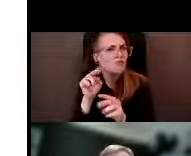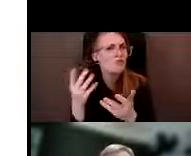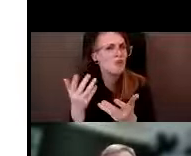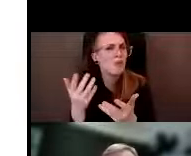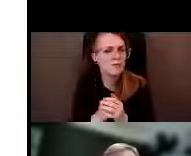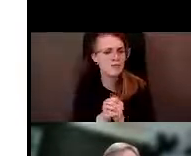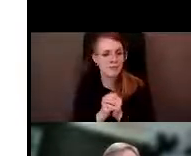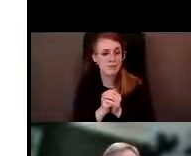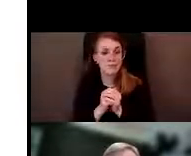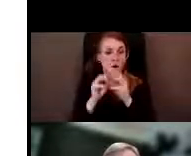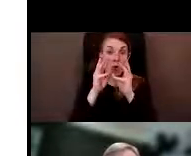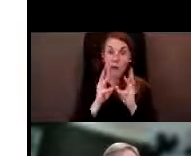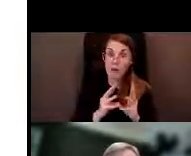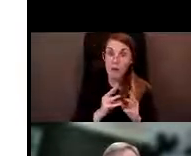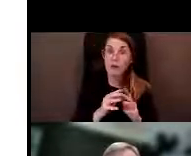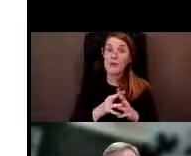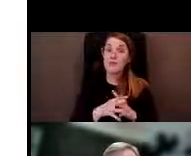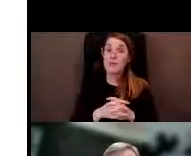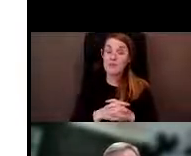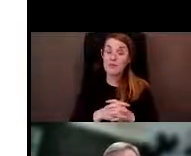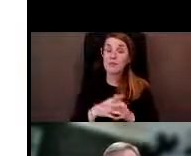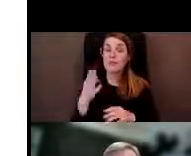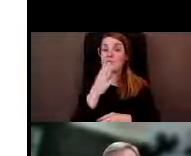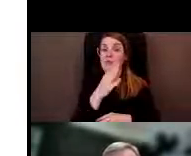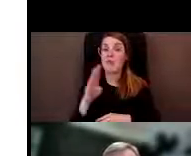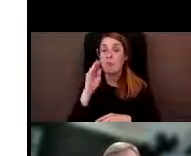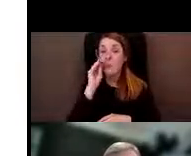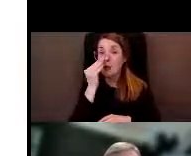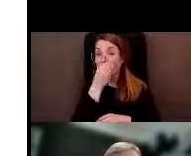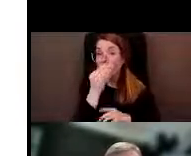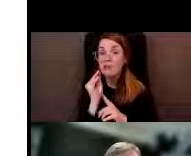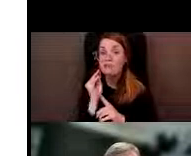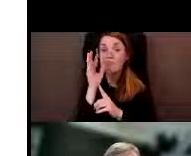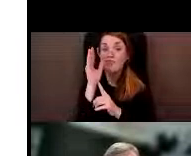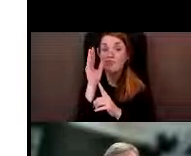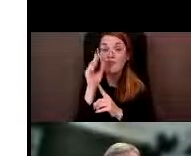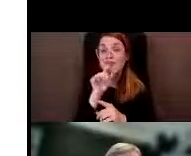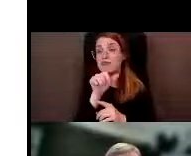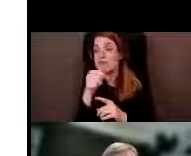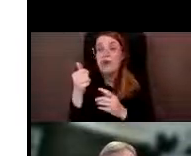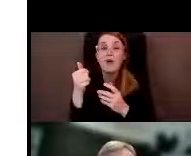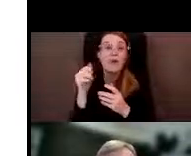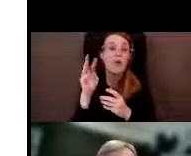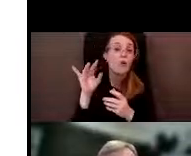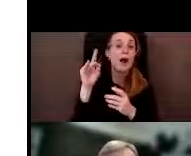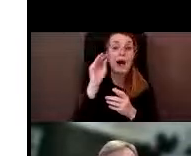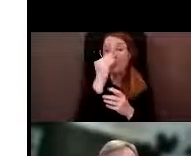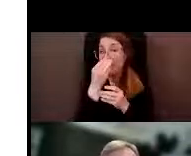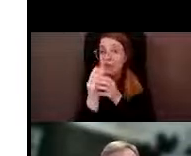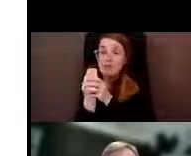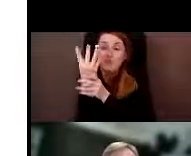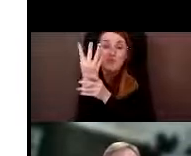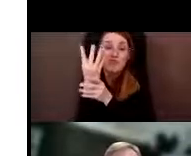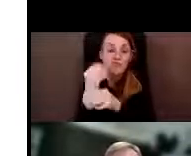Spring weather, blue bonnets and other flowers, wildflowers, maybe March Madness, spring